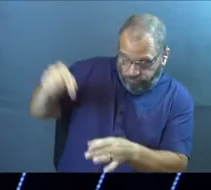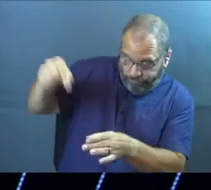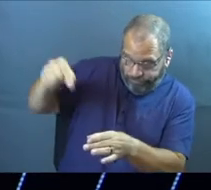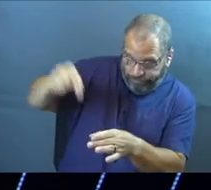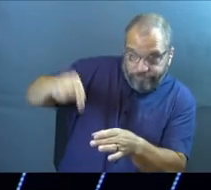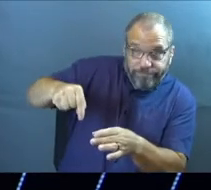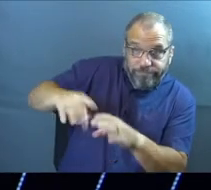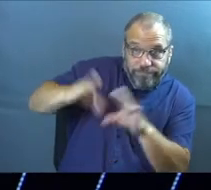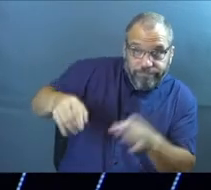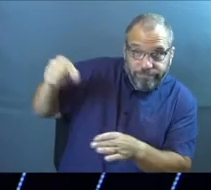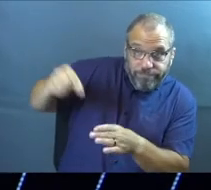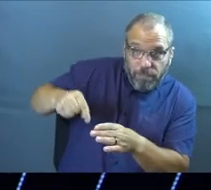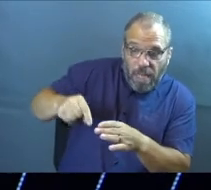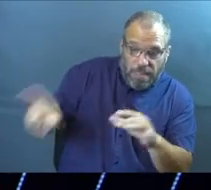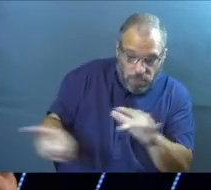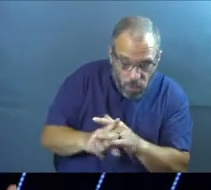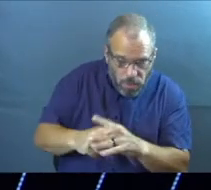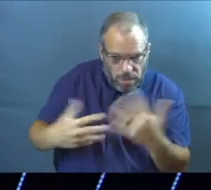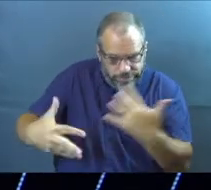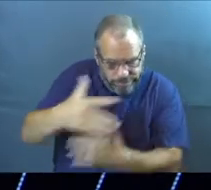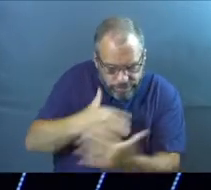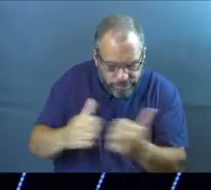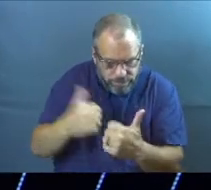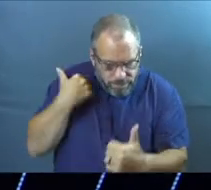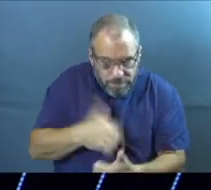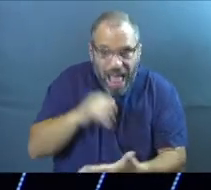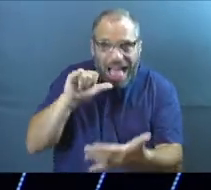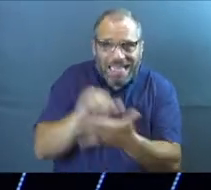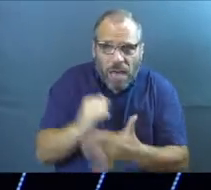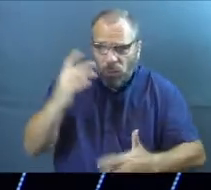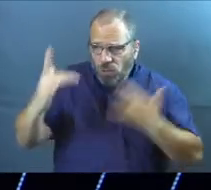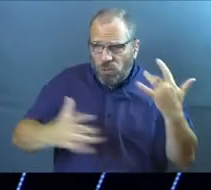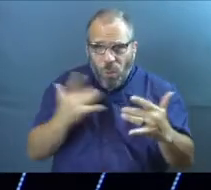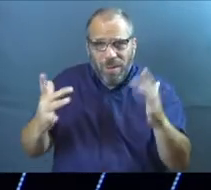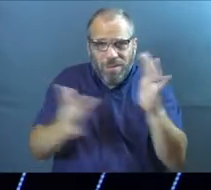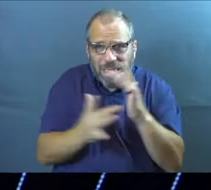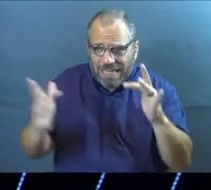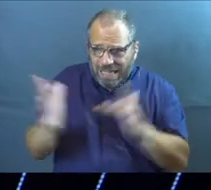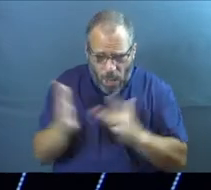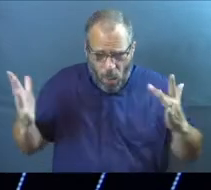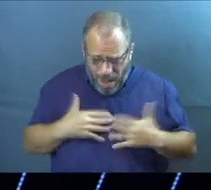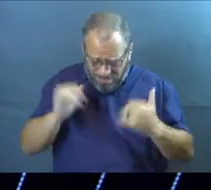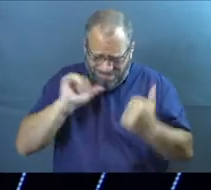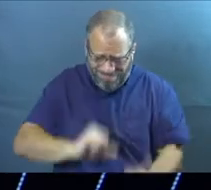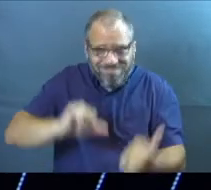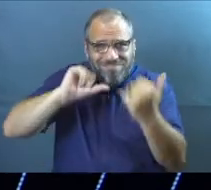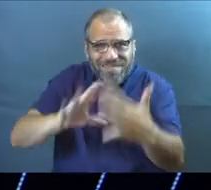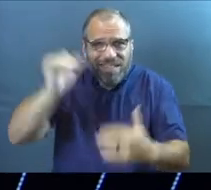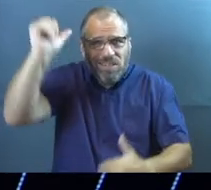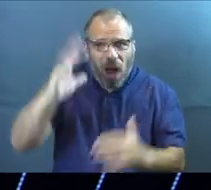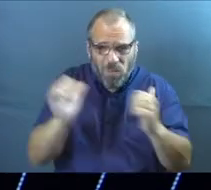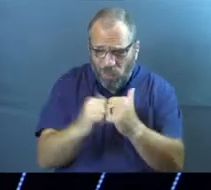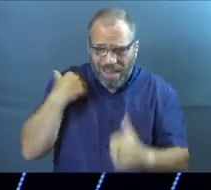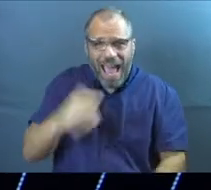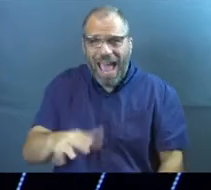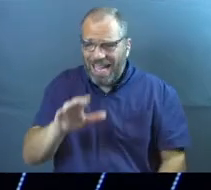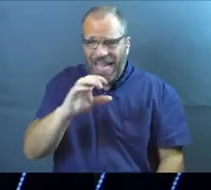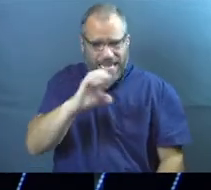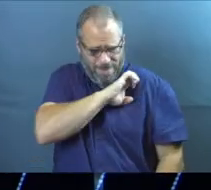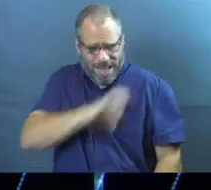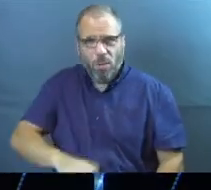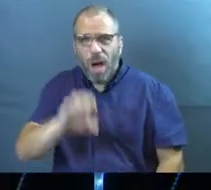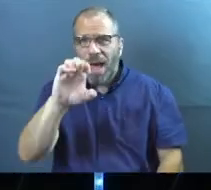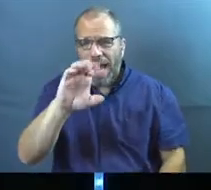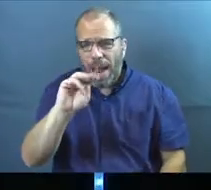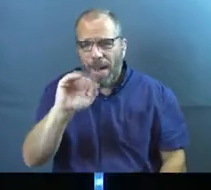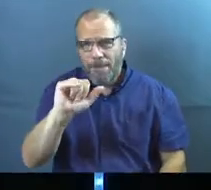his tent. He came and lived among us. That was the great joy of Jesus, was to be present, God with us, Emmanuel. He